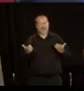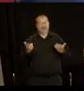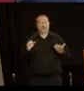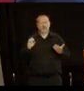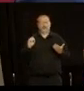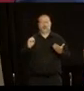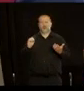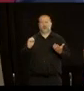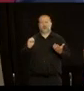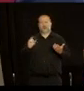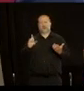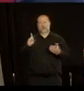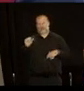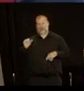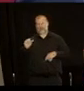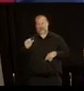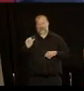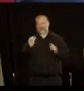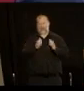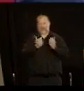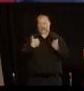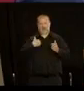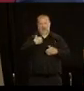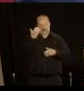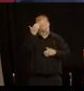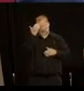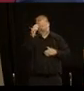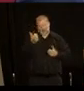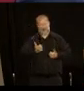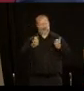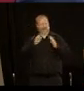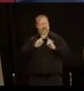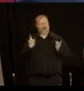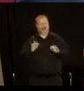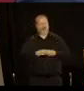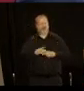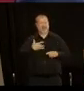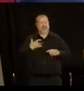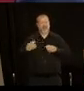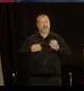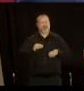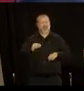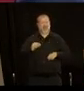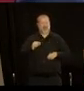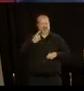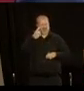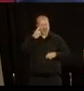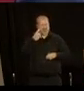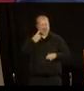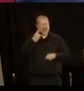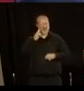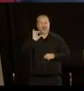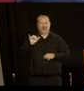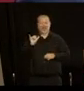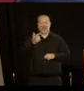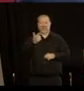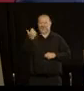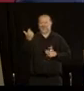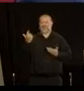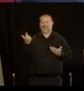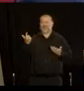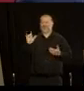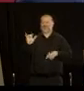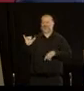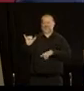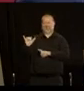Or unknown. A disability will not remain unknown to us. I get a little bit emotional when I think about that because